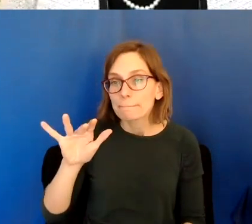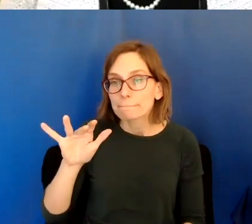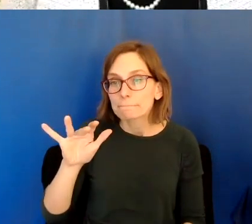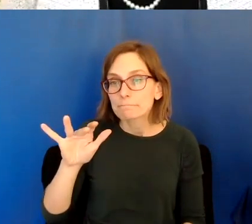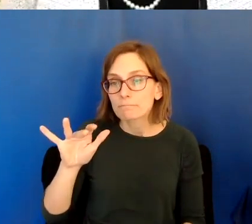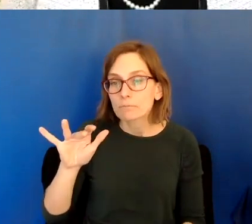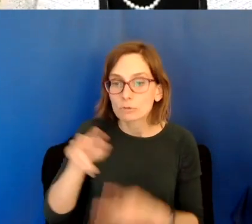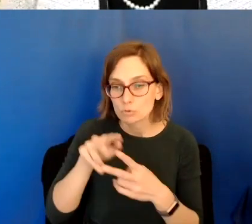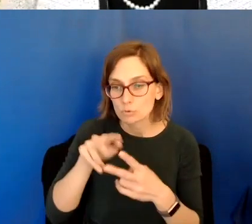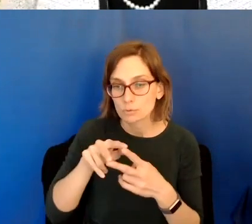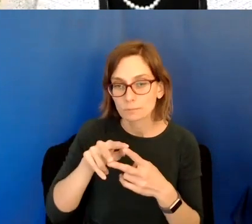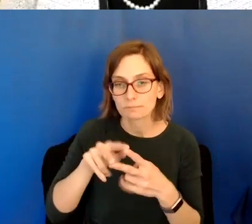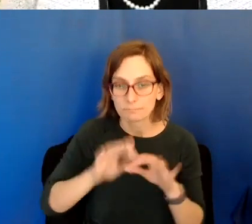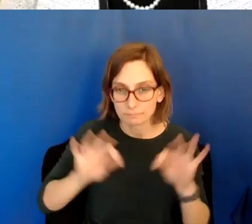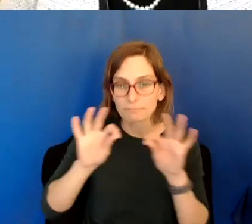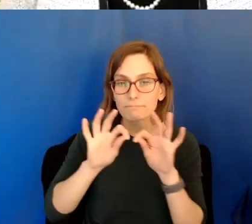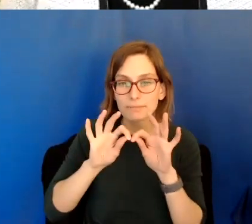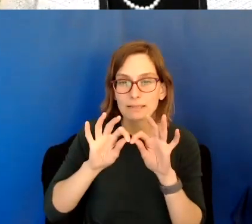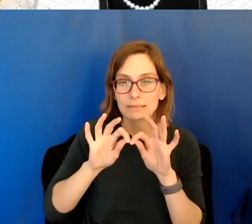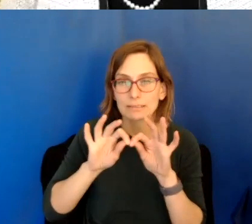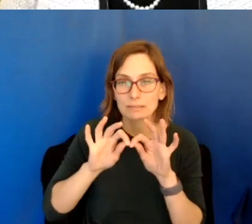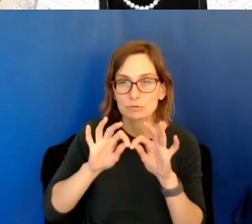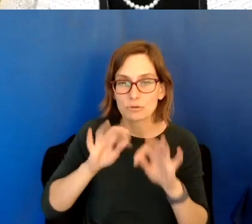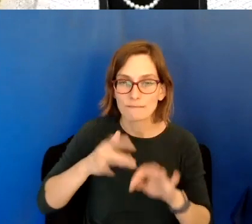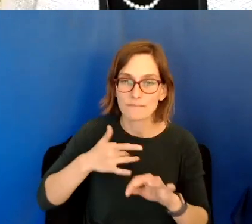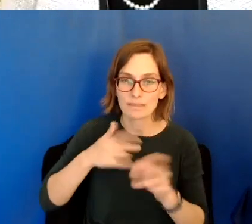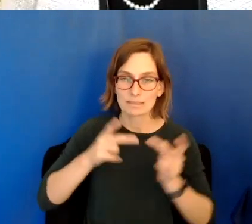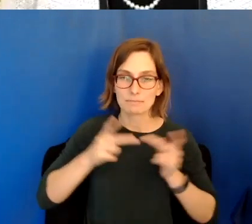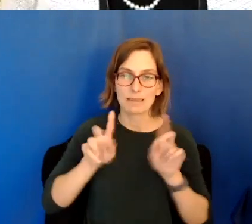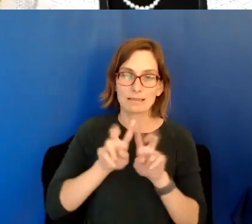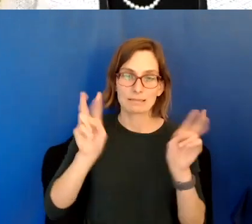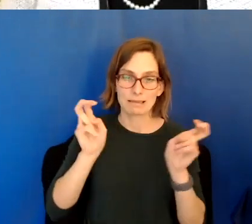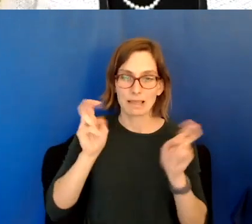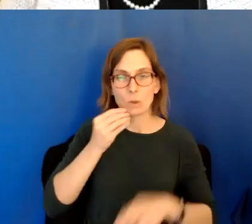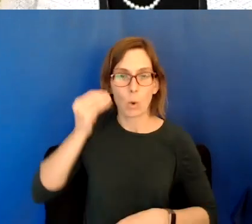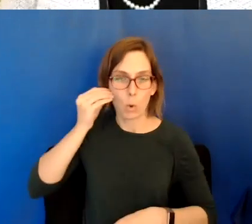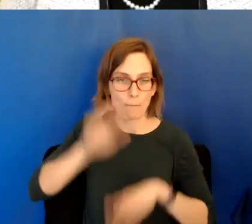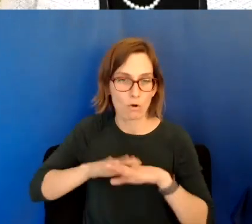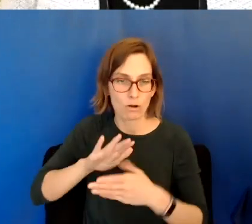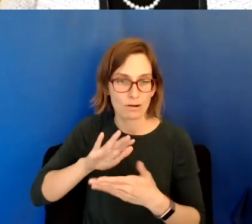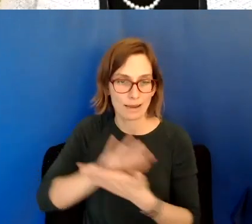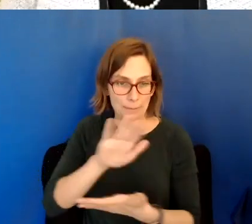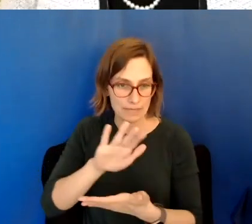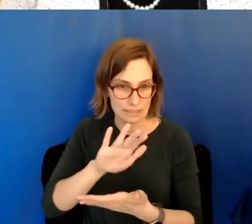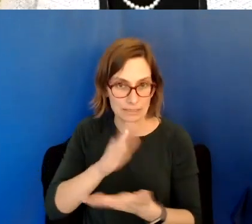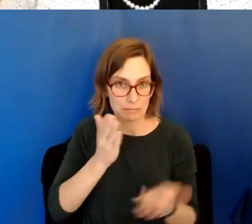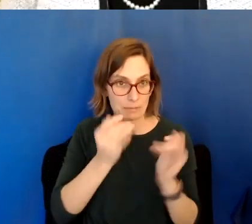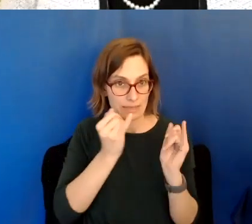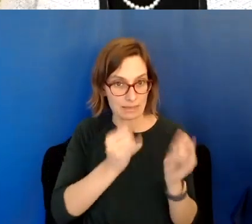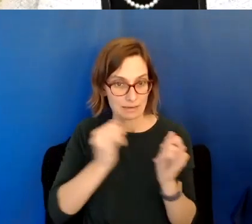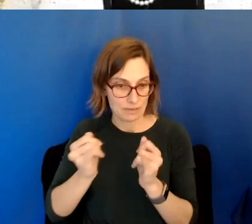things is one, it's essential to carve out a space of home on campus. That may mean individuals and